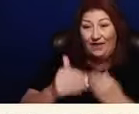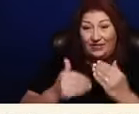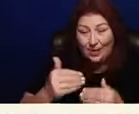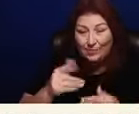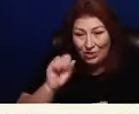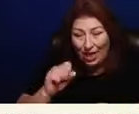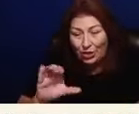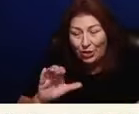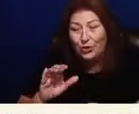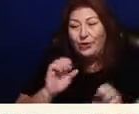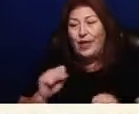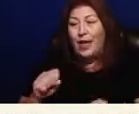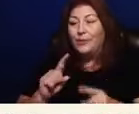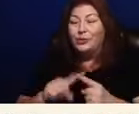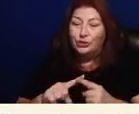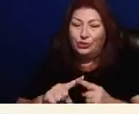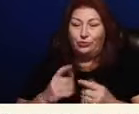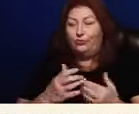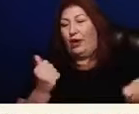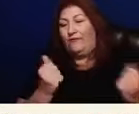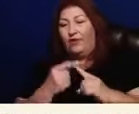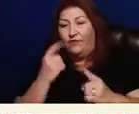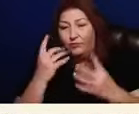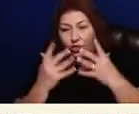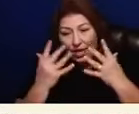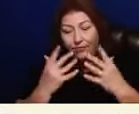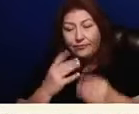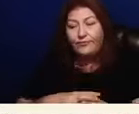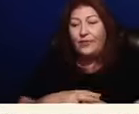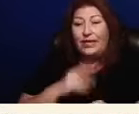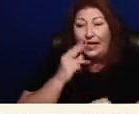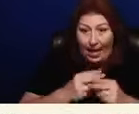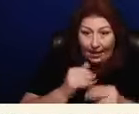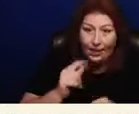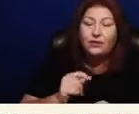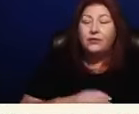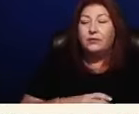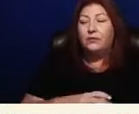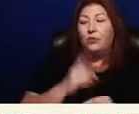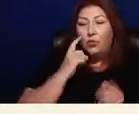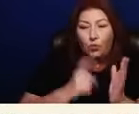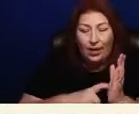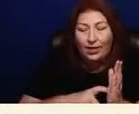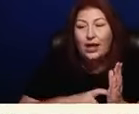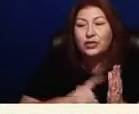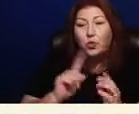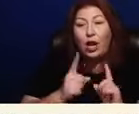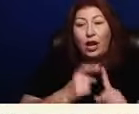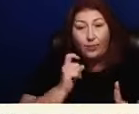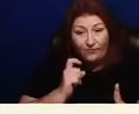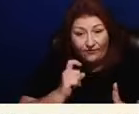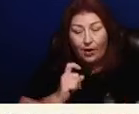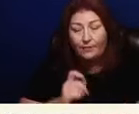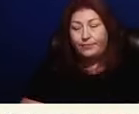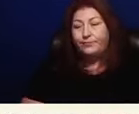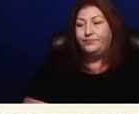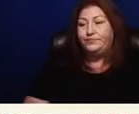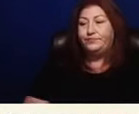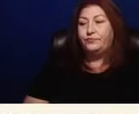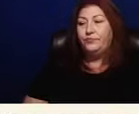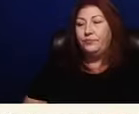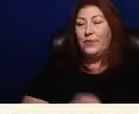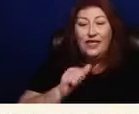to break free from shame, right? Name it, recognize where it comes from, that it's